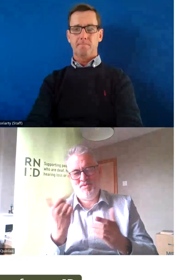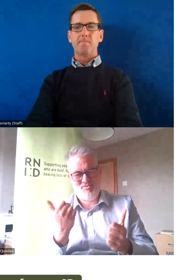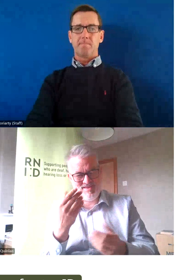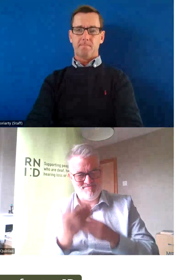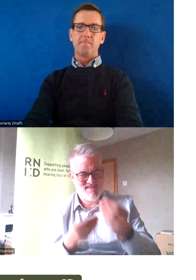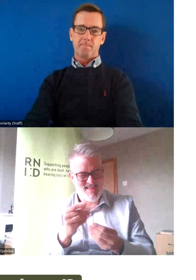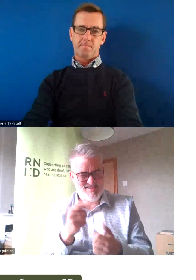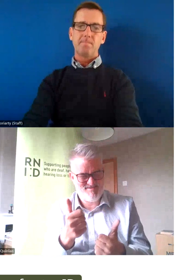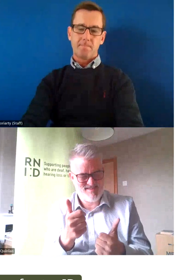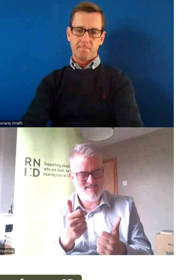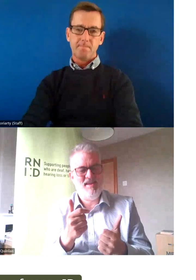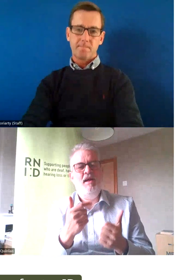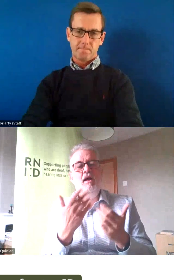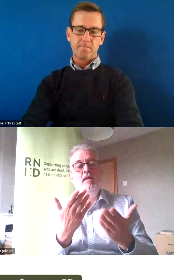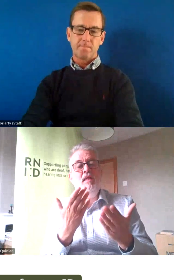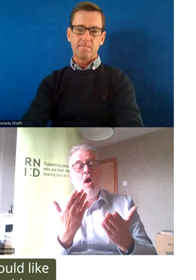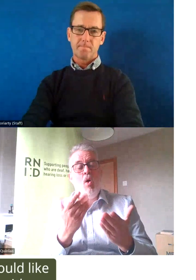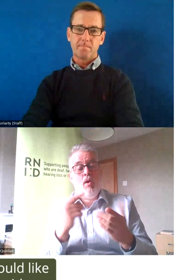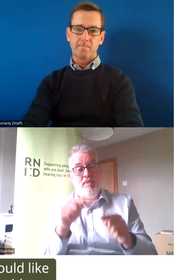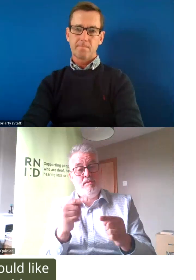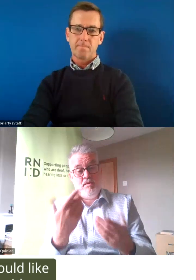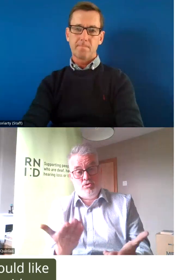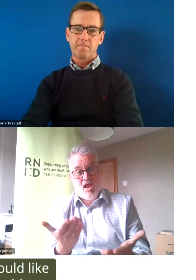vote and the importance of voter ID.